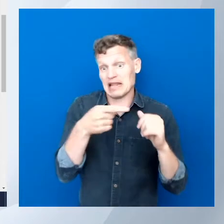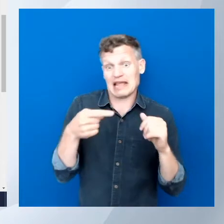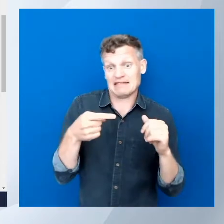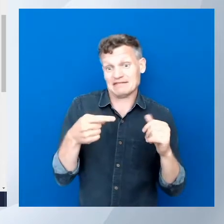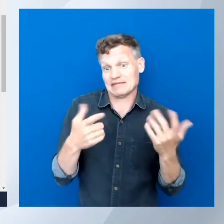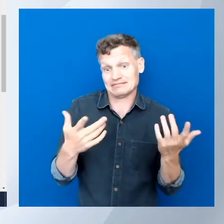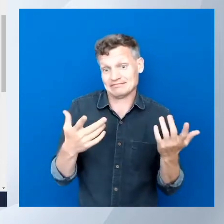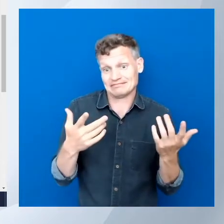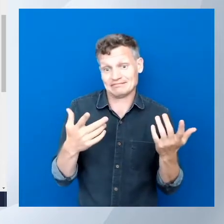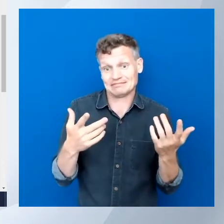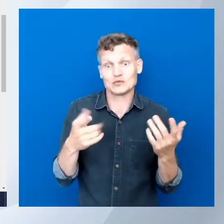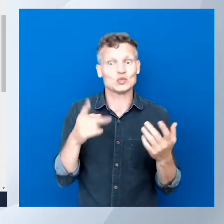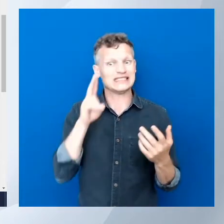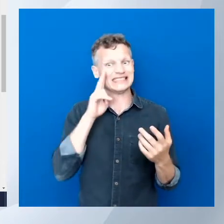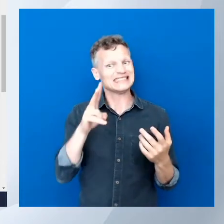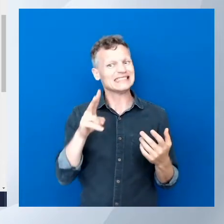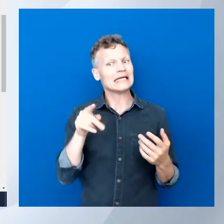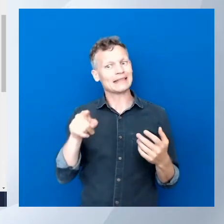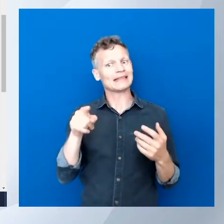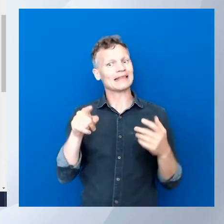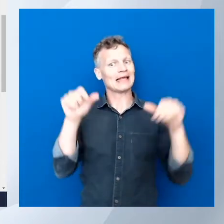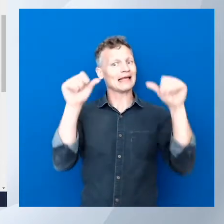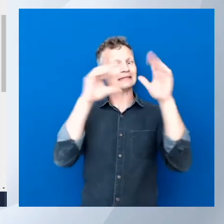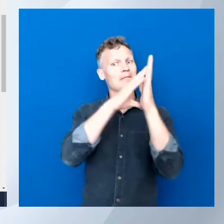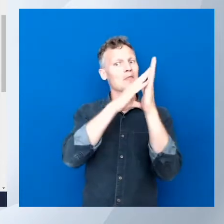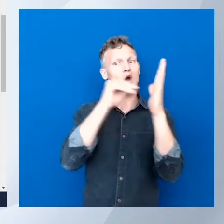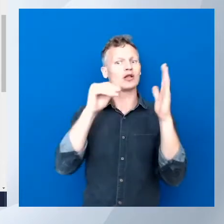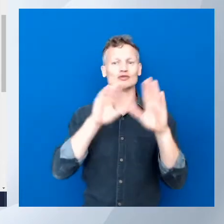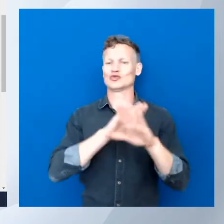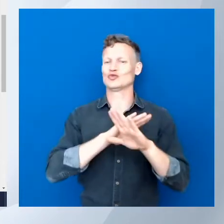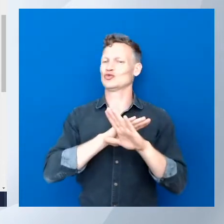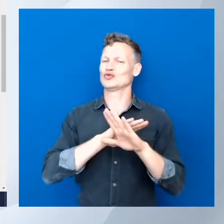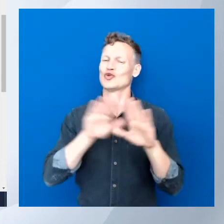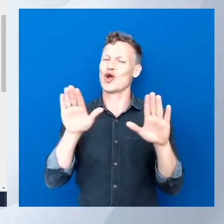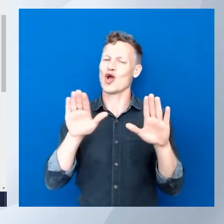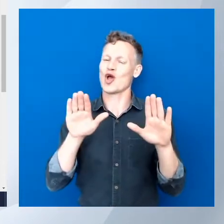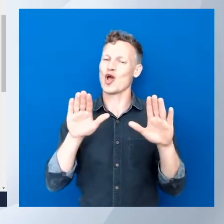unfair. It should actually be close to 0, this disparity value.